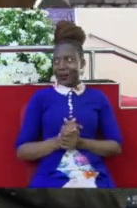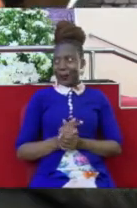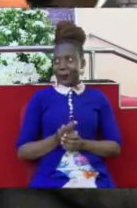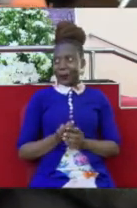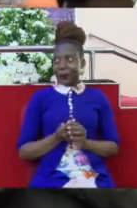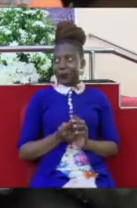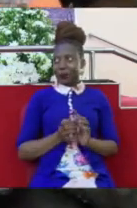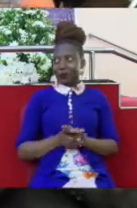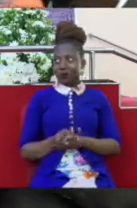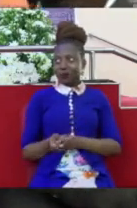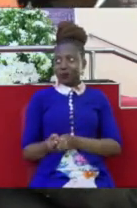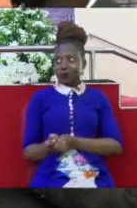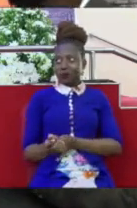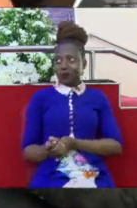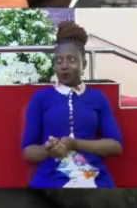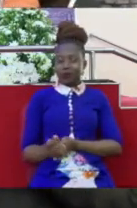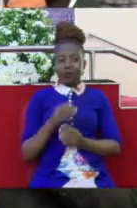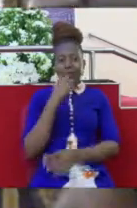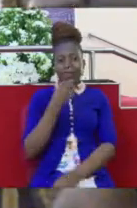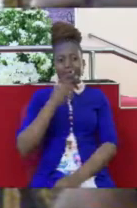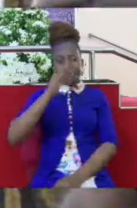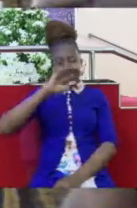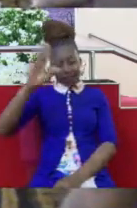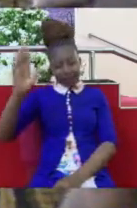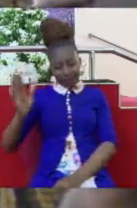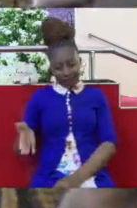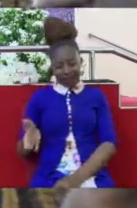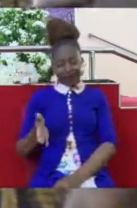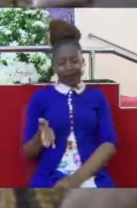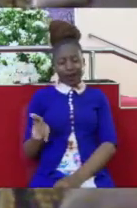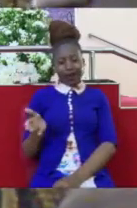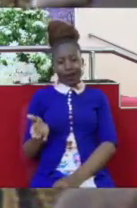understand. Say, never. Never.